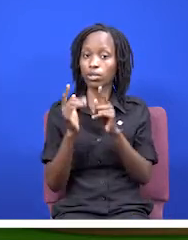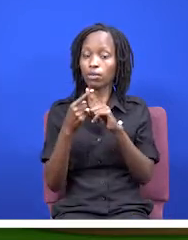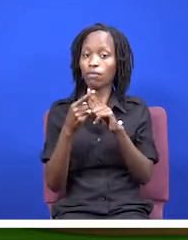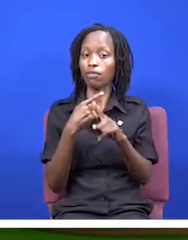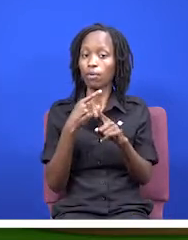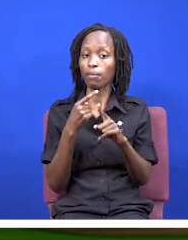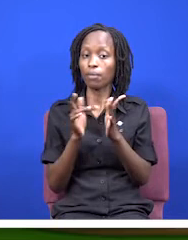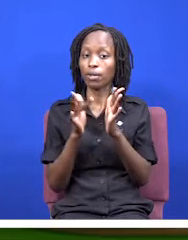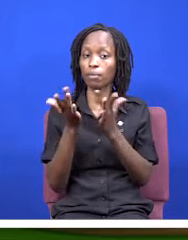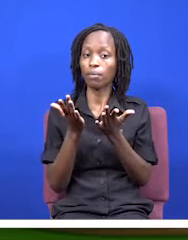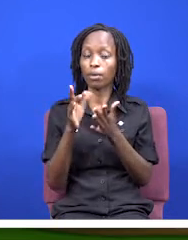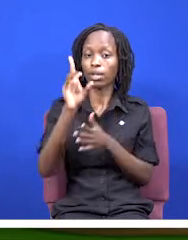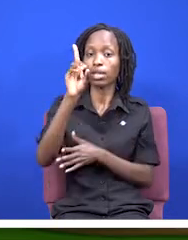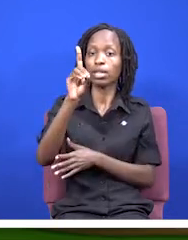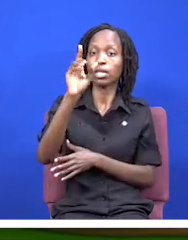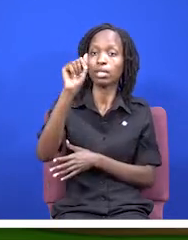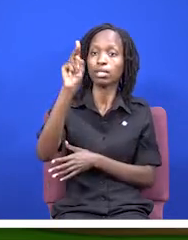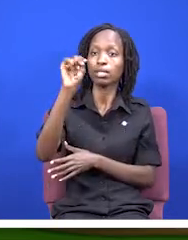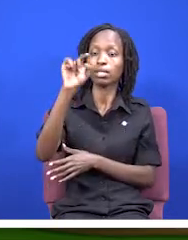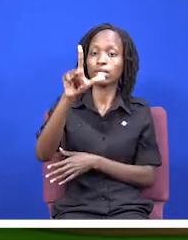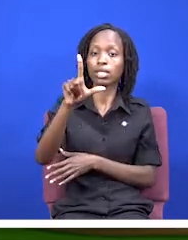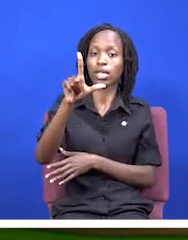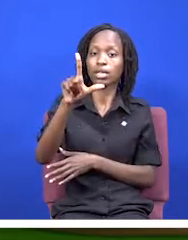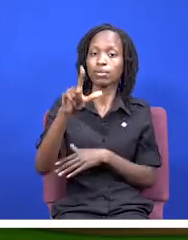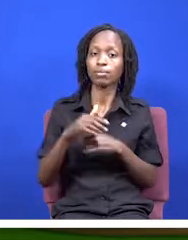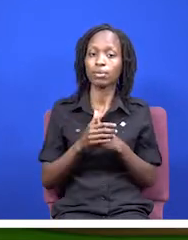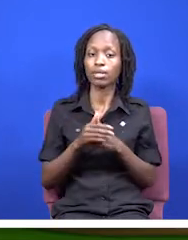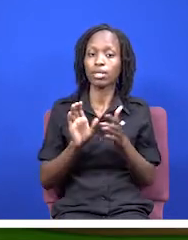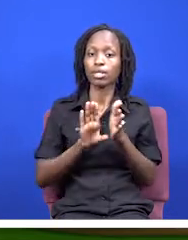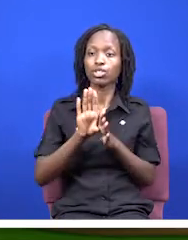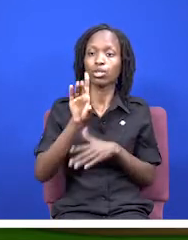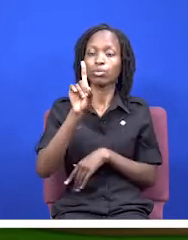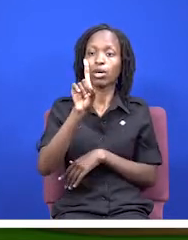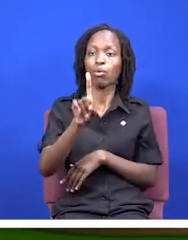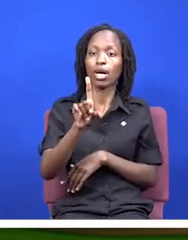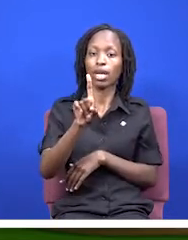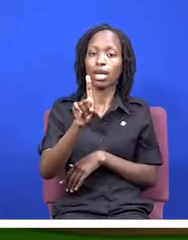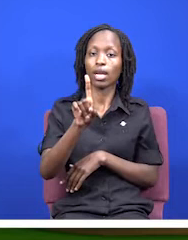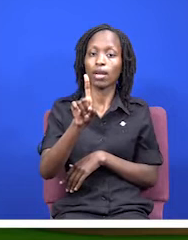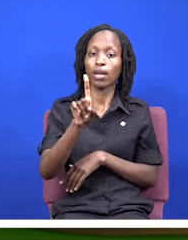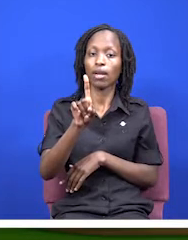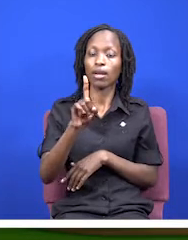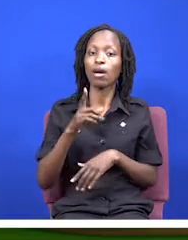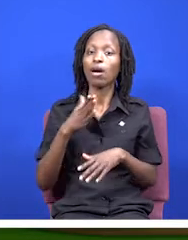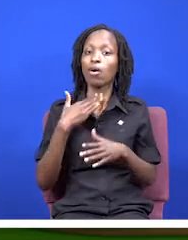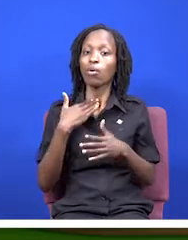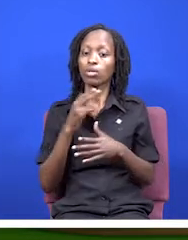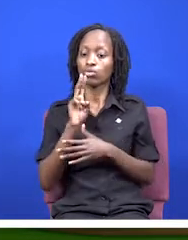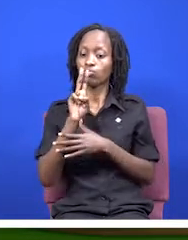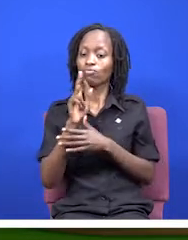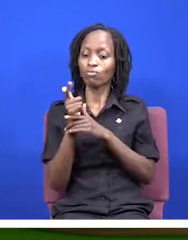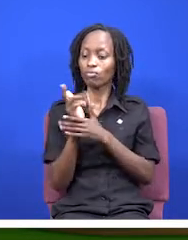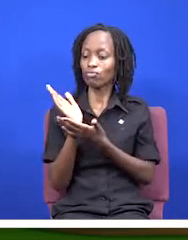story comes from the Bible in the book of Daniel. Everyone say Daniel. Daniel. Chapter 1. Chapter 1. Now, I would